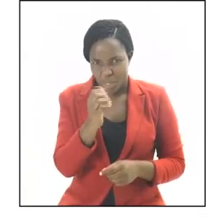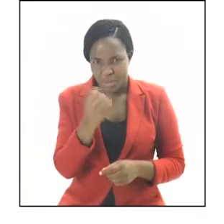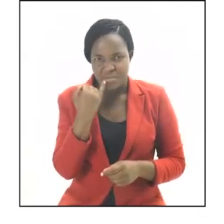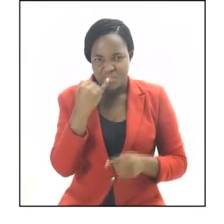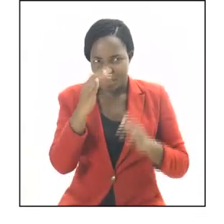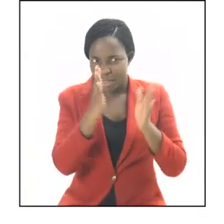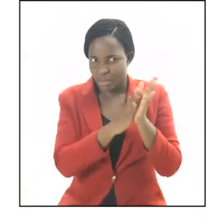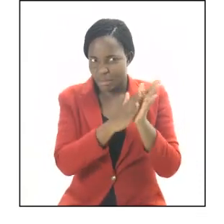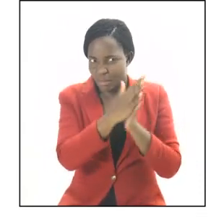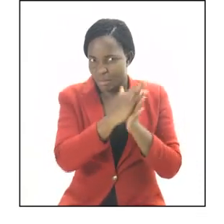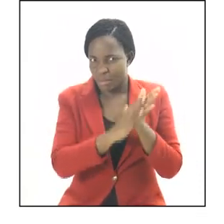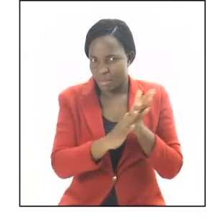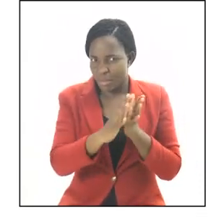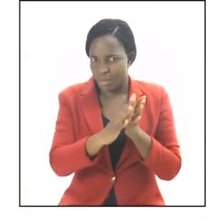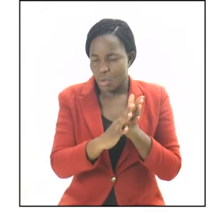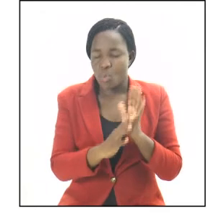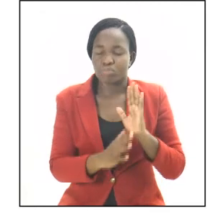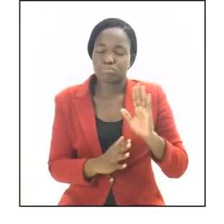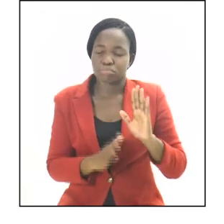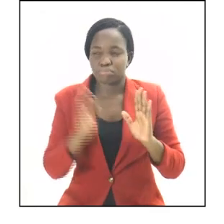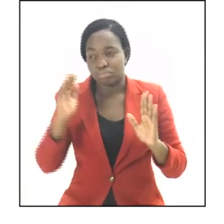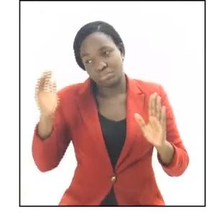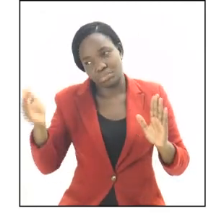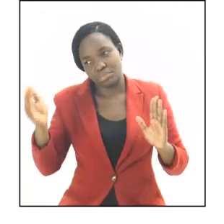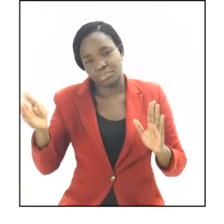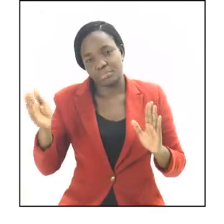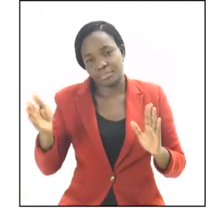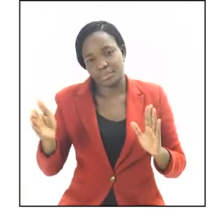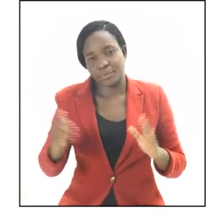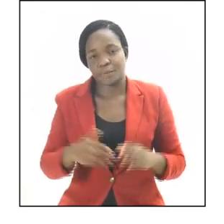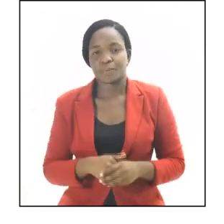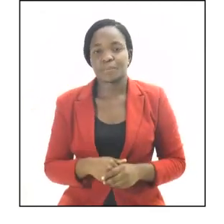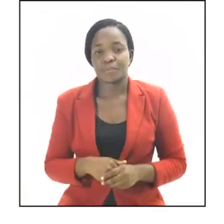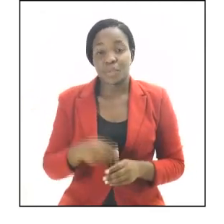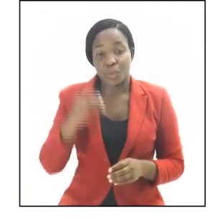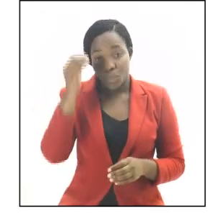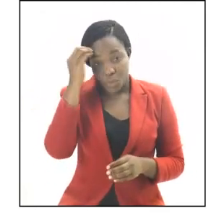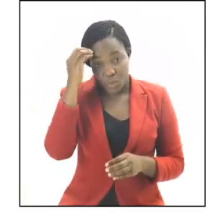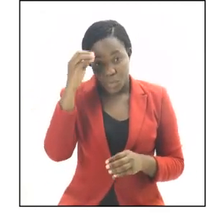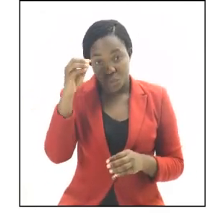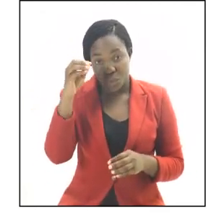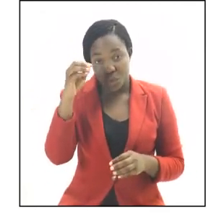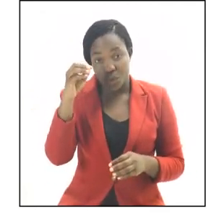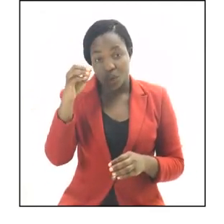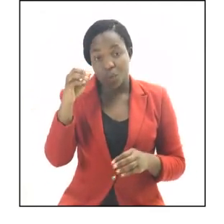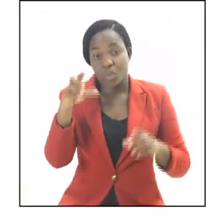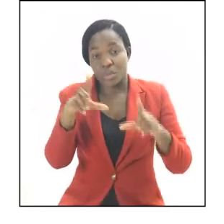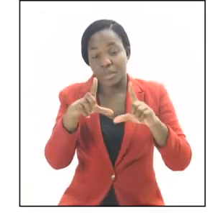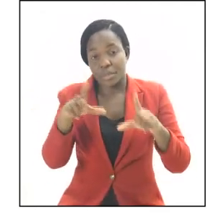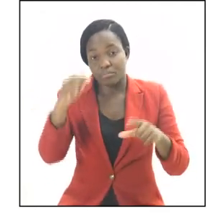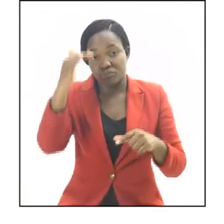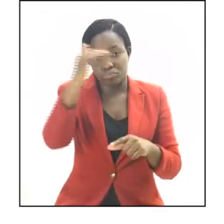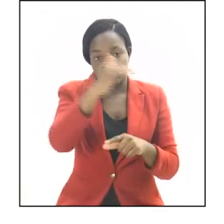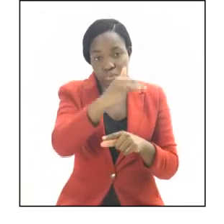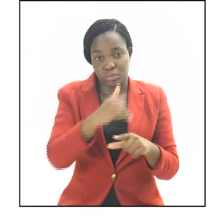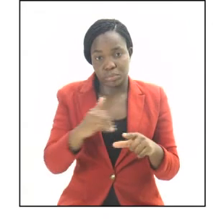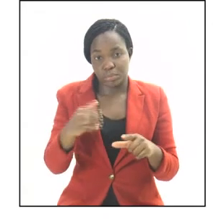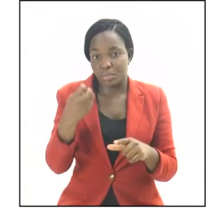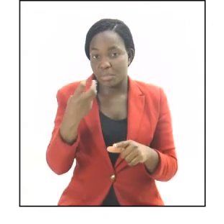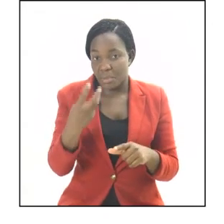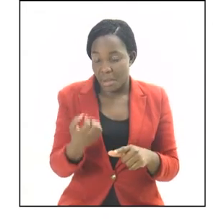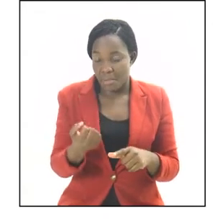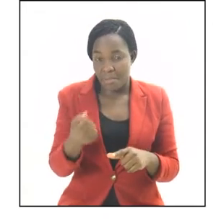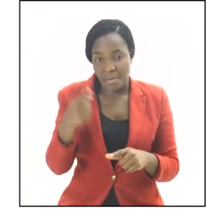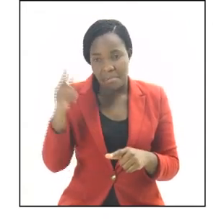information, Sally? Oh no, we only know the lengths of the three sides of the